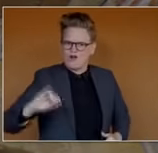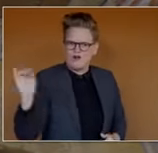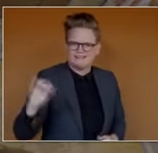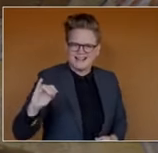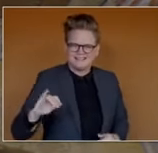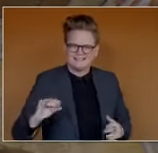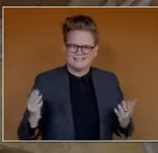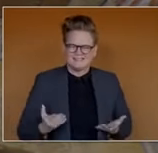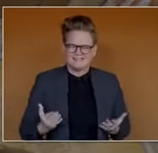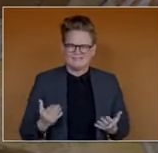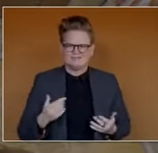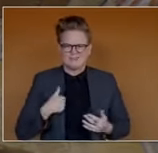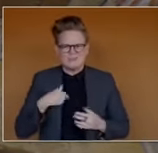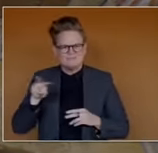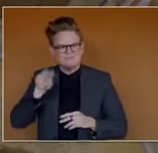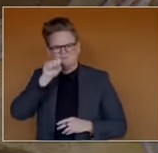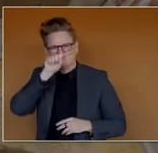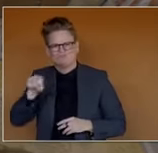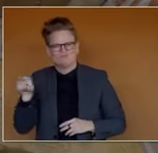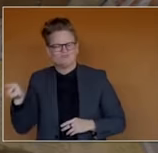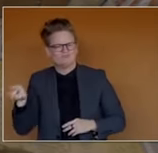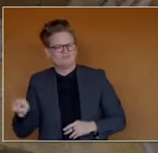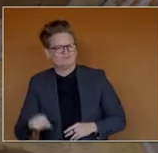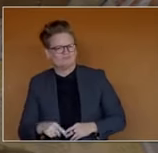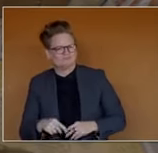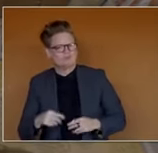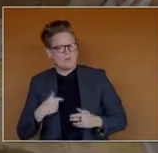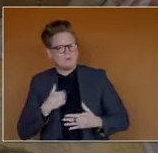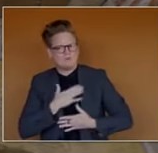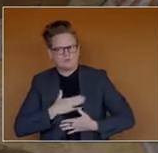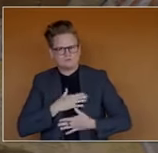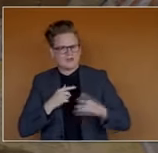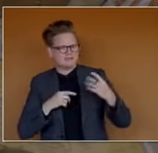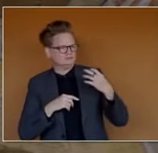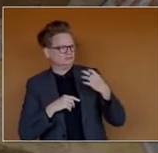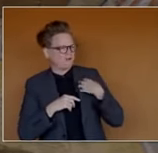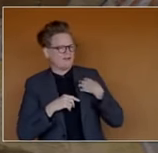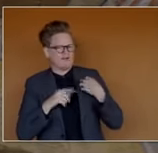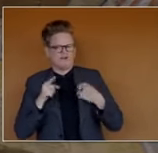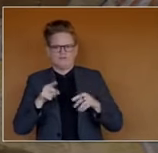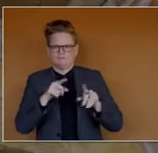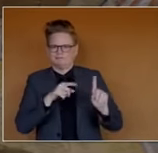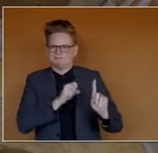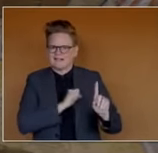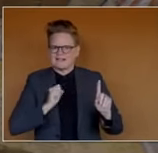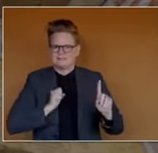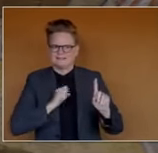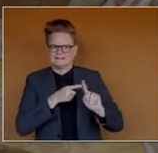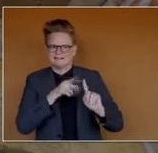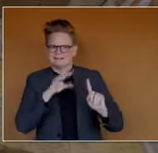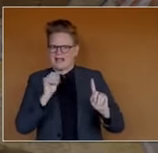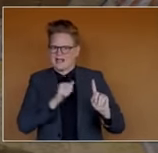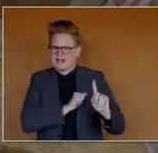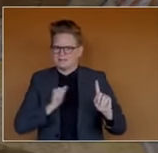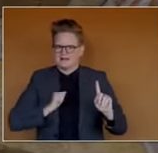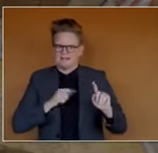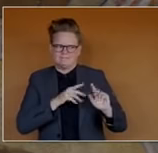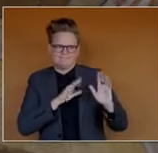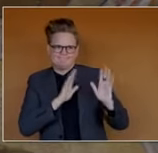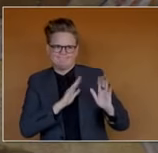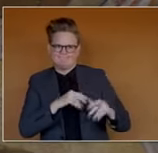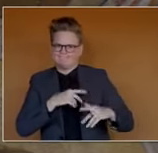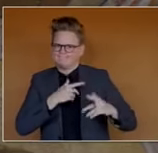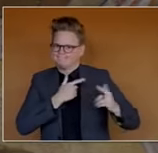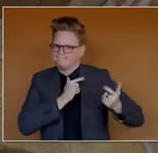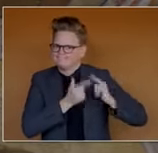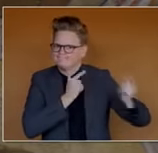leaders. And we look forward to the give and take of the budget process. This week, we're rolling out our plan, building on the plans